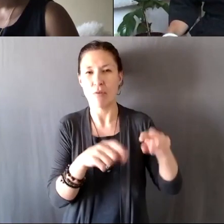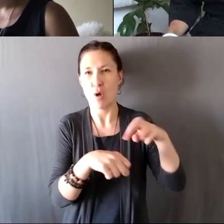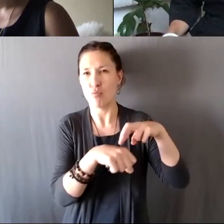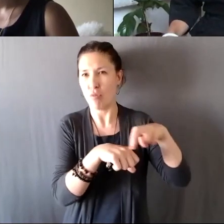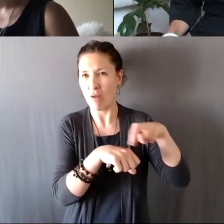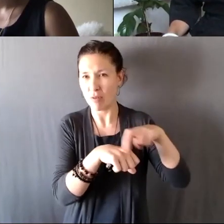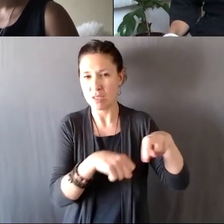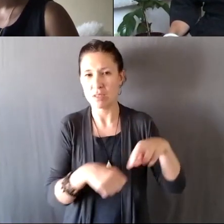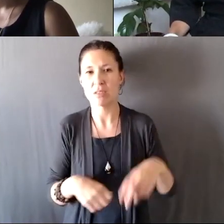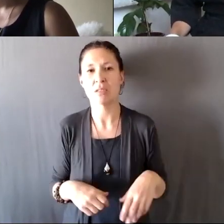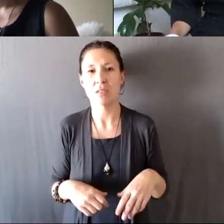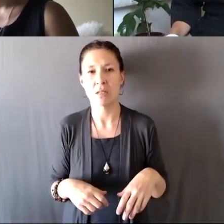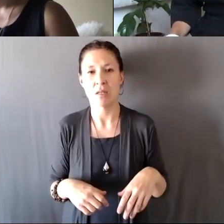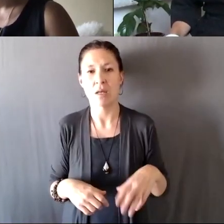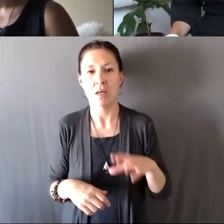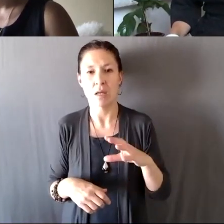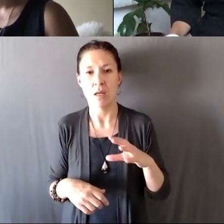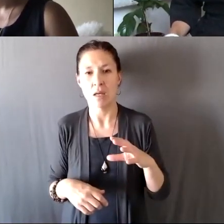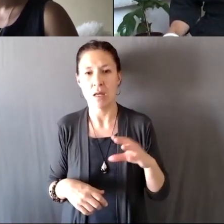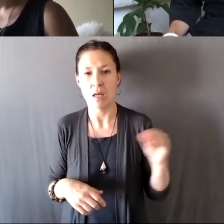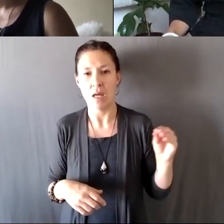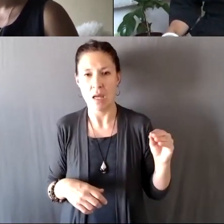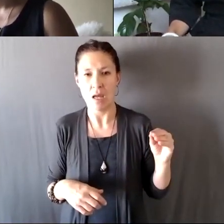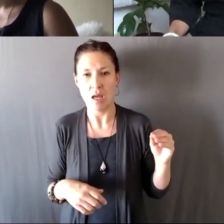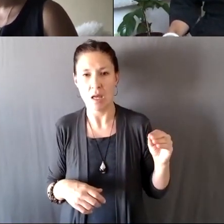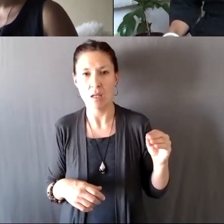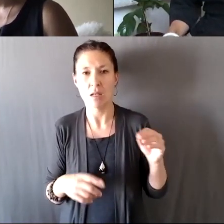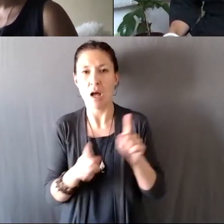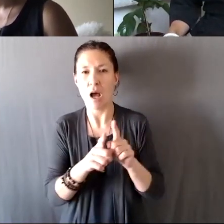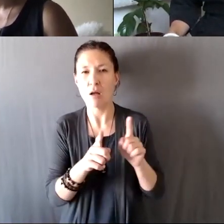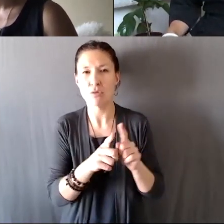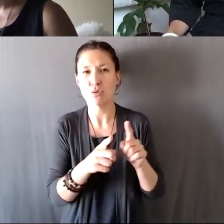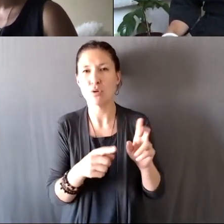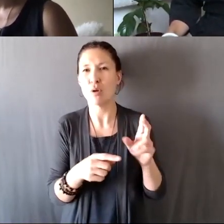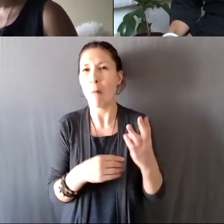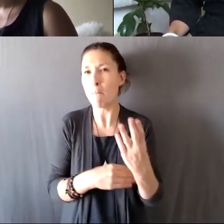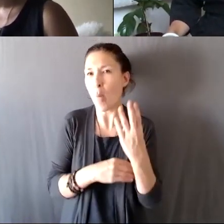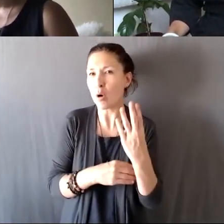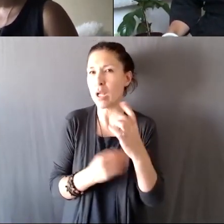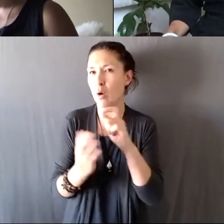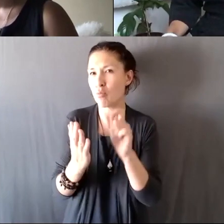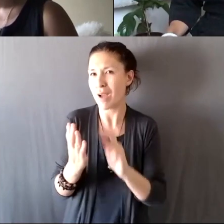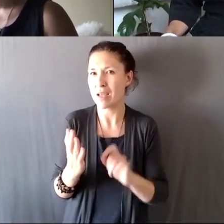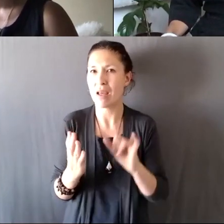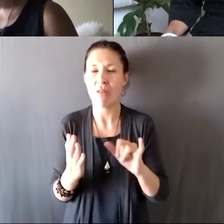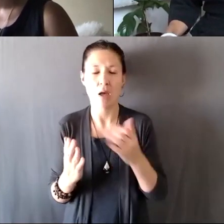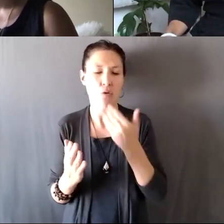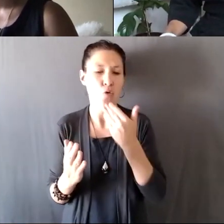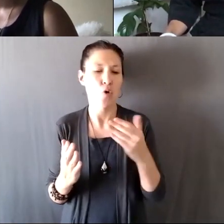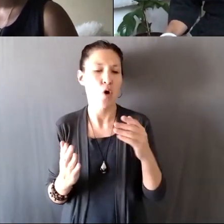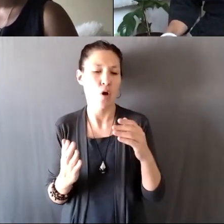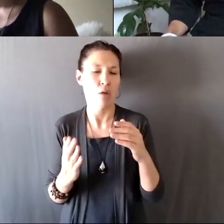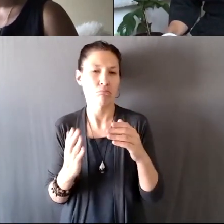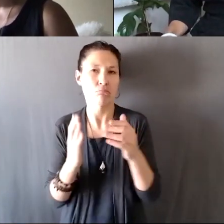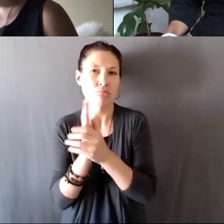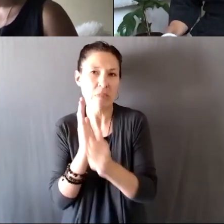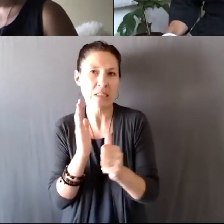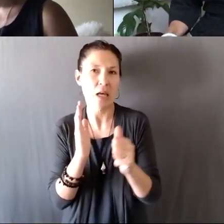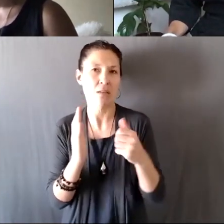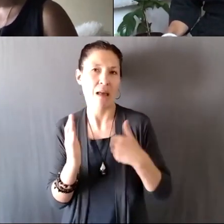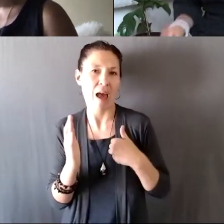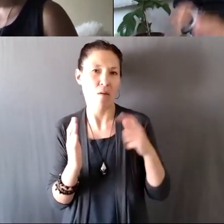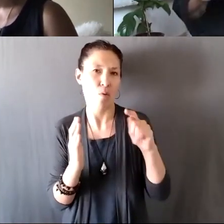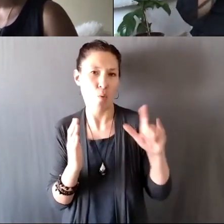such powerful tools for reflection. And I'm just so grateful to be here in this space